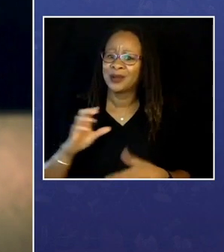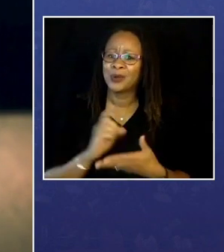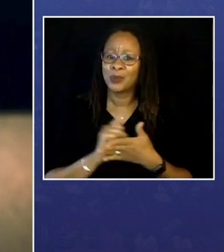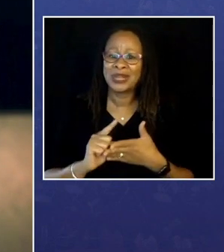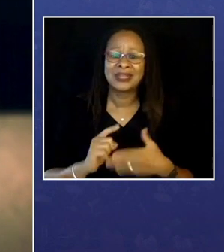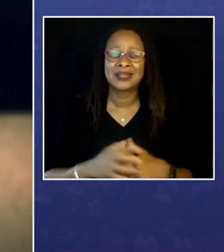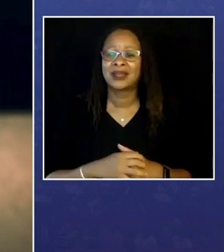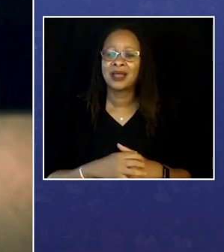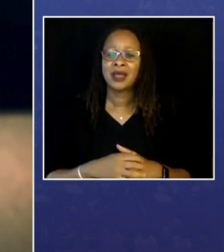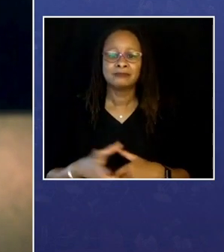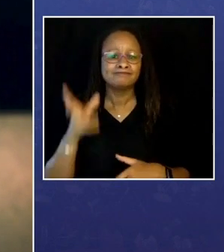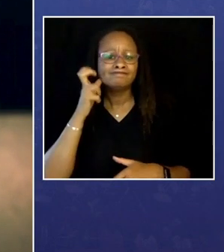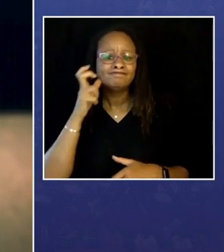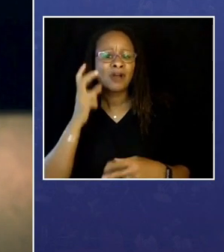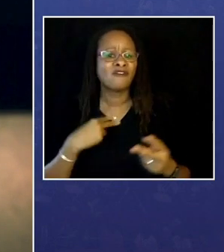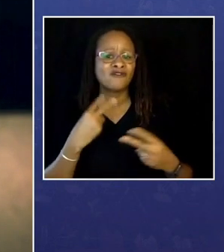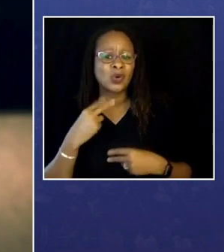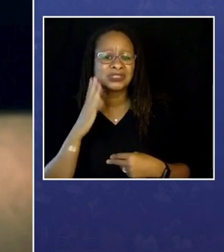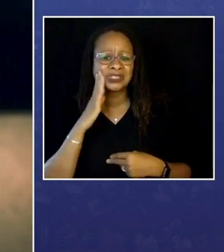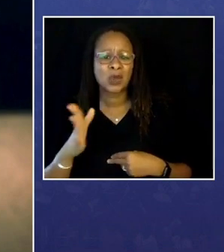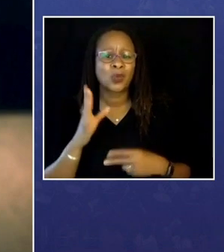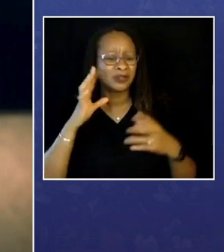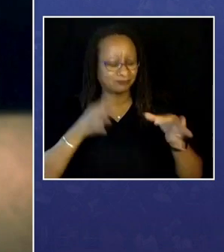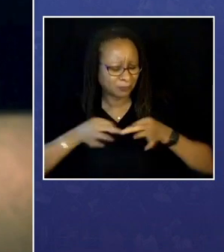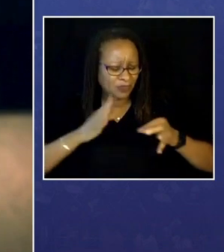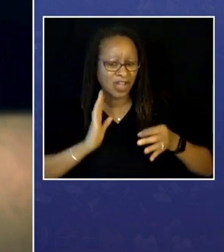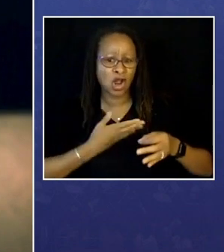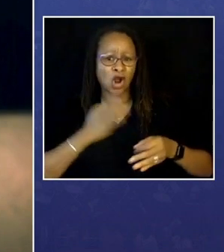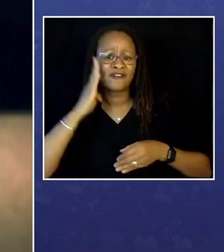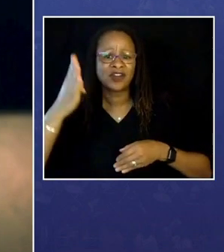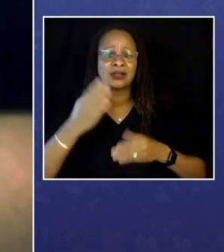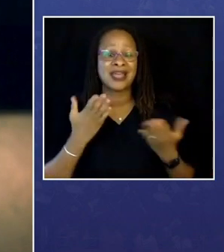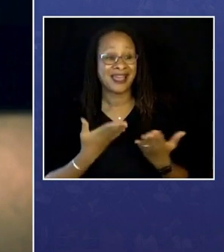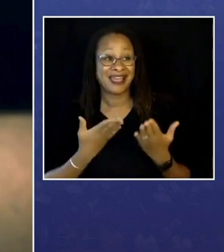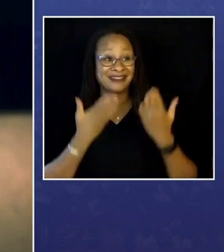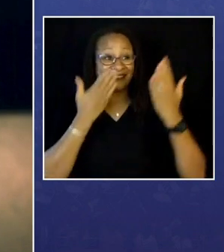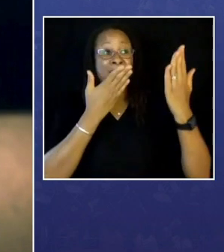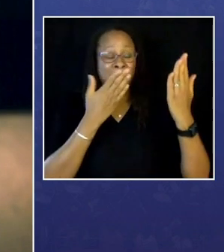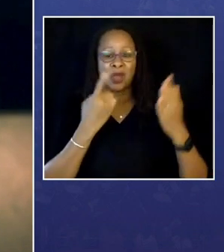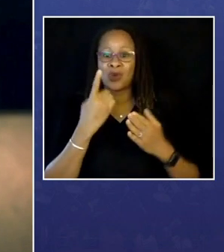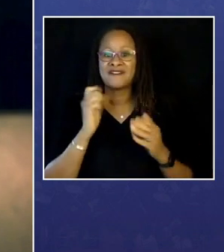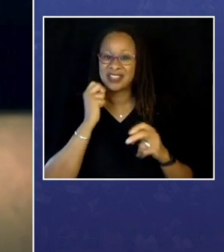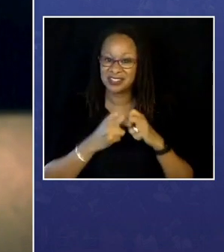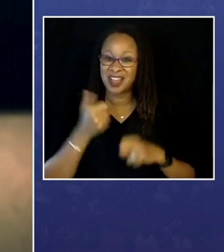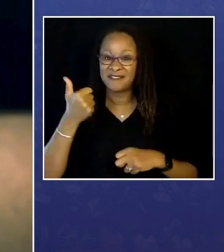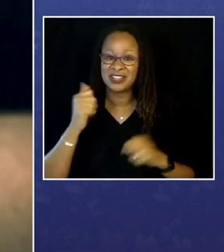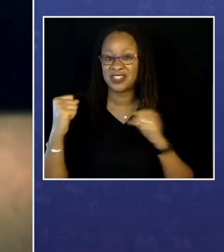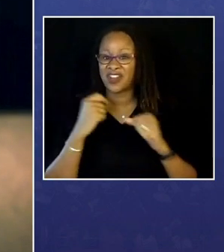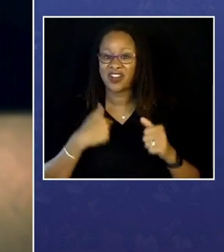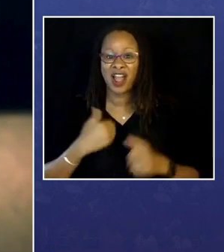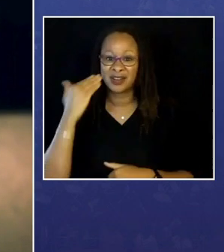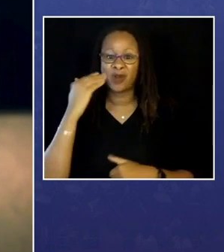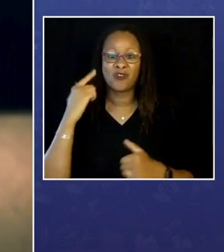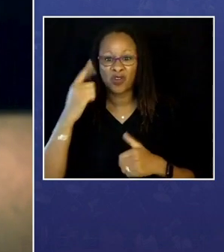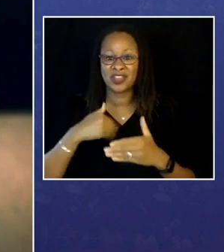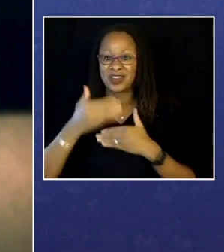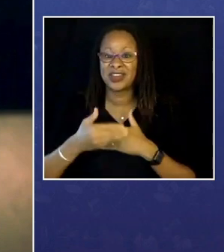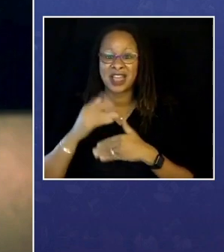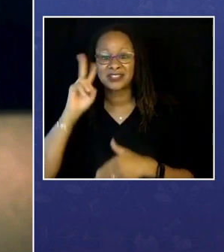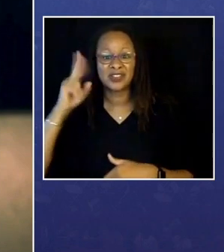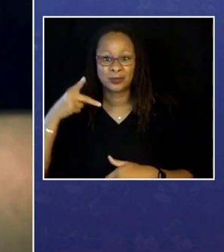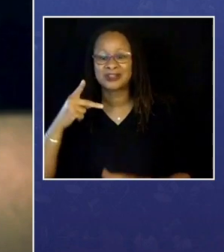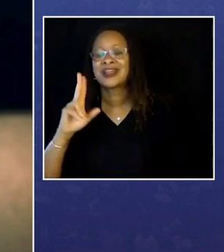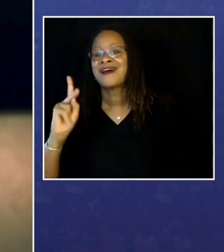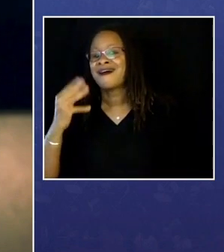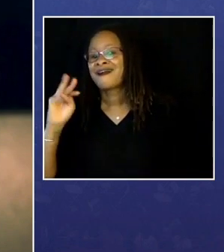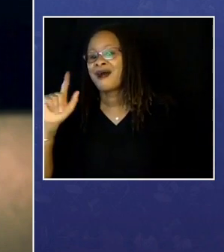to hear from the voices who will define our future and nominate one of the toughest fighters I know to be our next vice president,